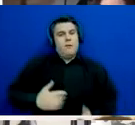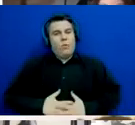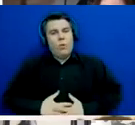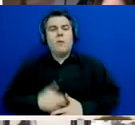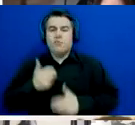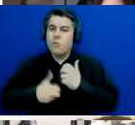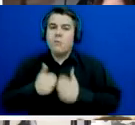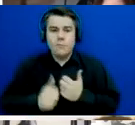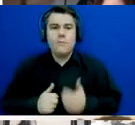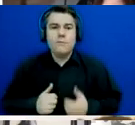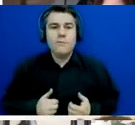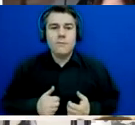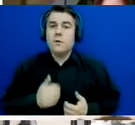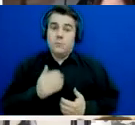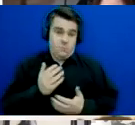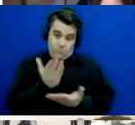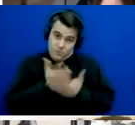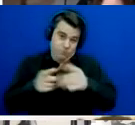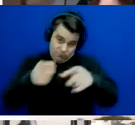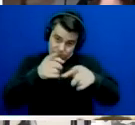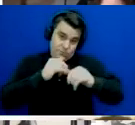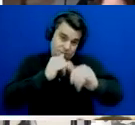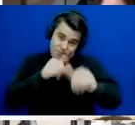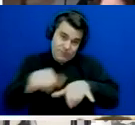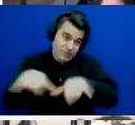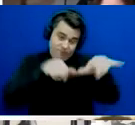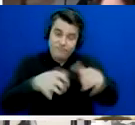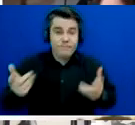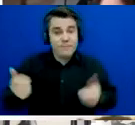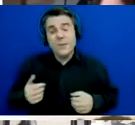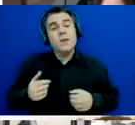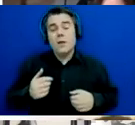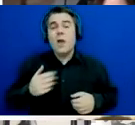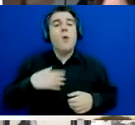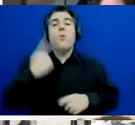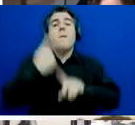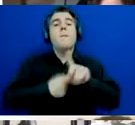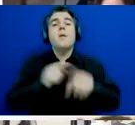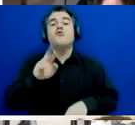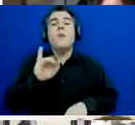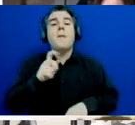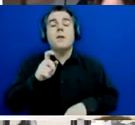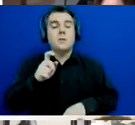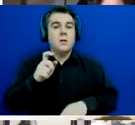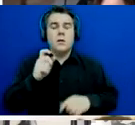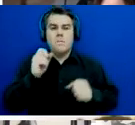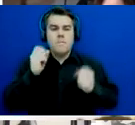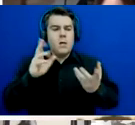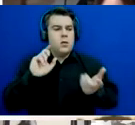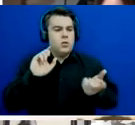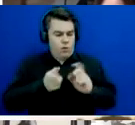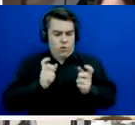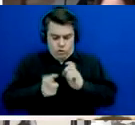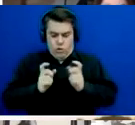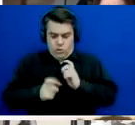are in the same situation as I was. When I was just a month in the triplex, so many things changed for me, and I was so grateful